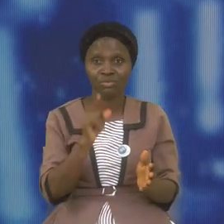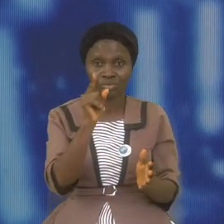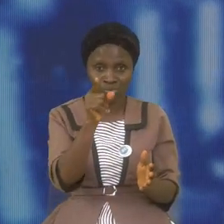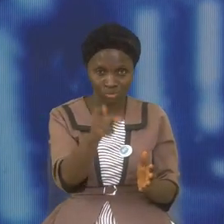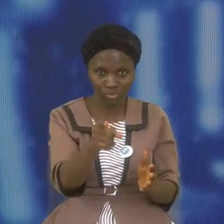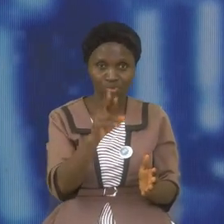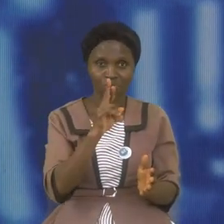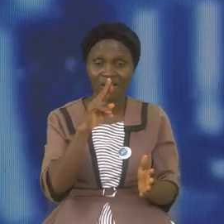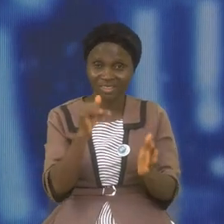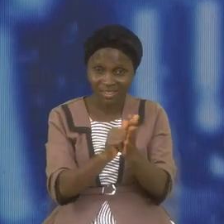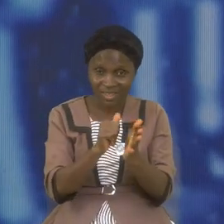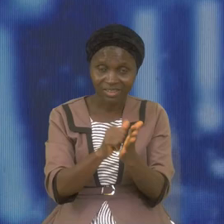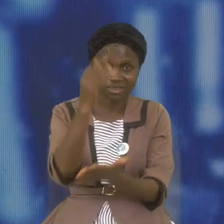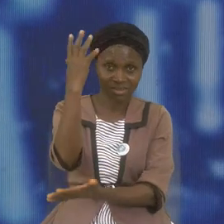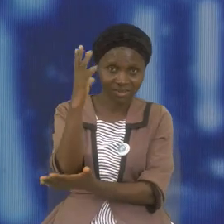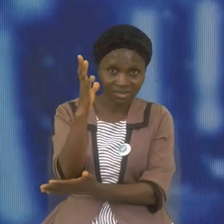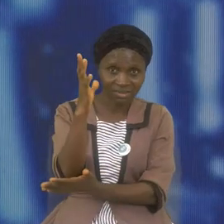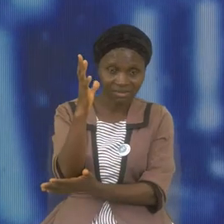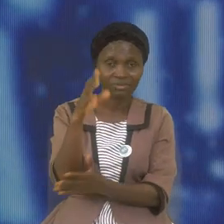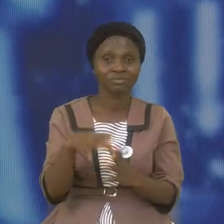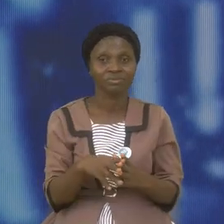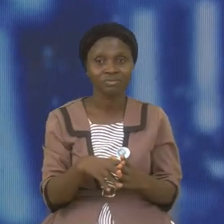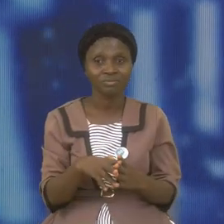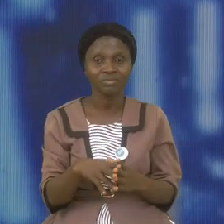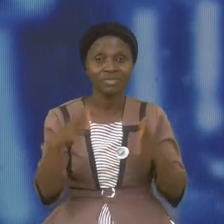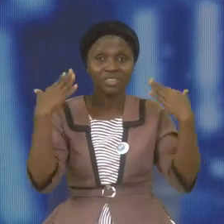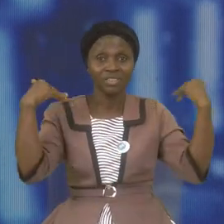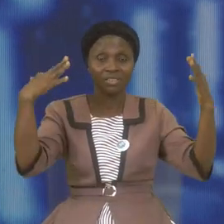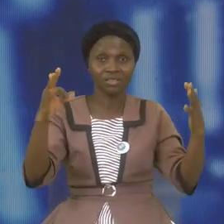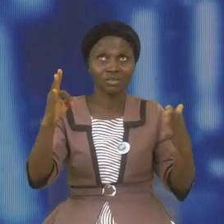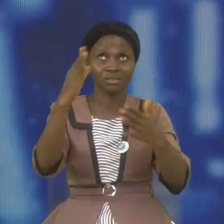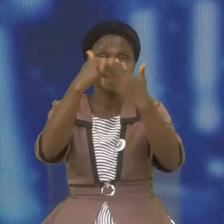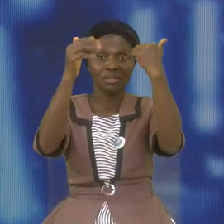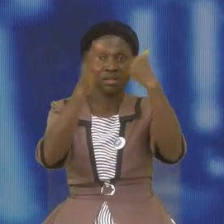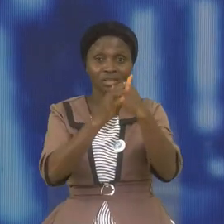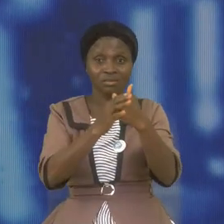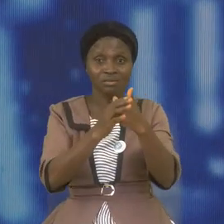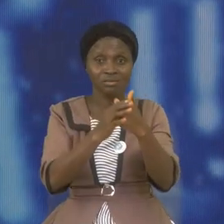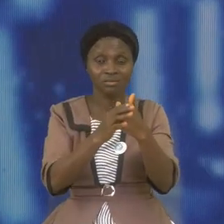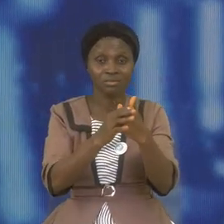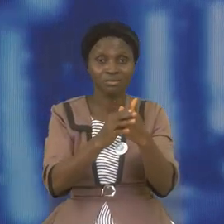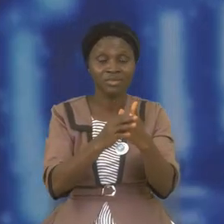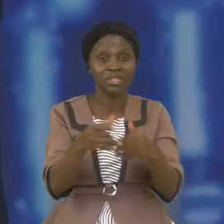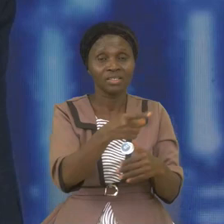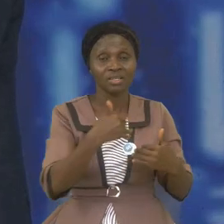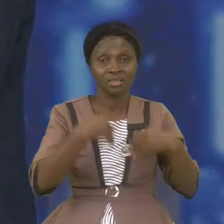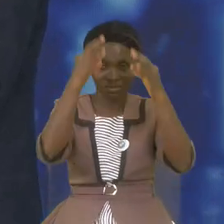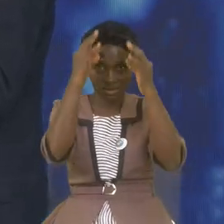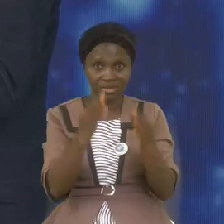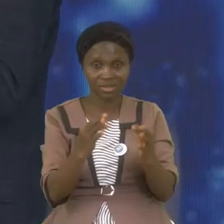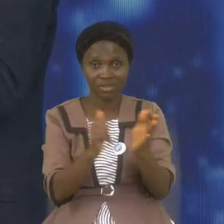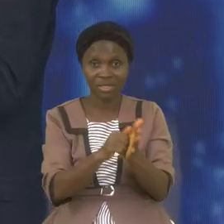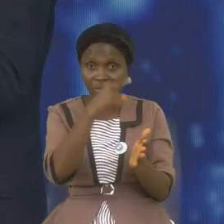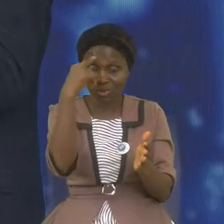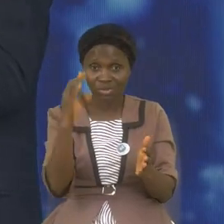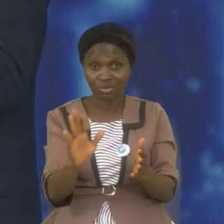tree. The watchers from heaven, they're the angels of God in heaven. It's been decided that because of your